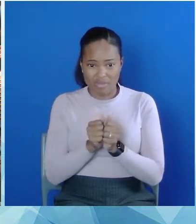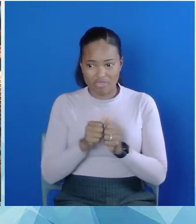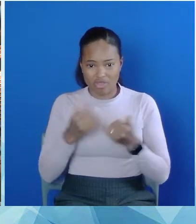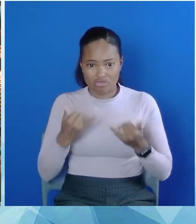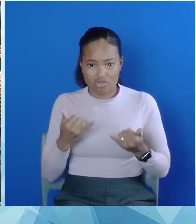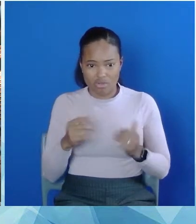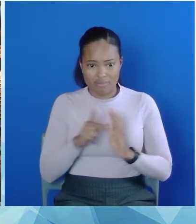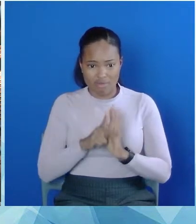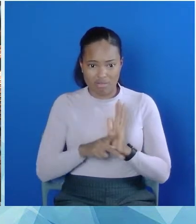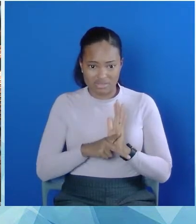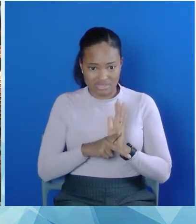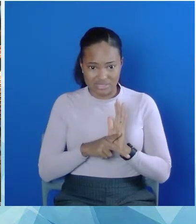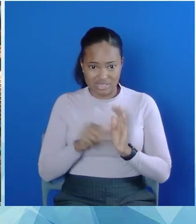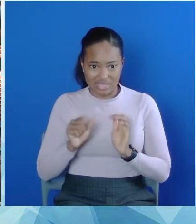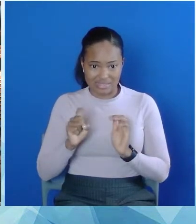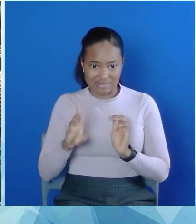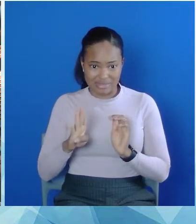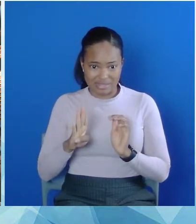of ASDB.